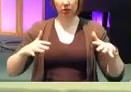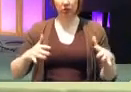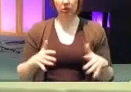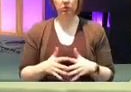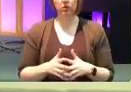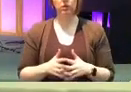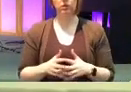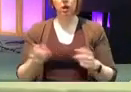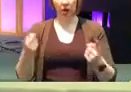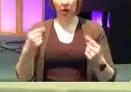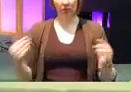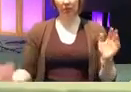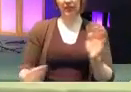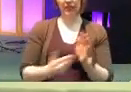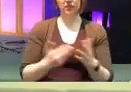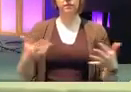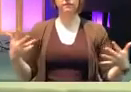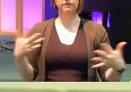I come against fear.